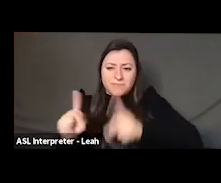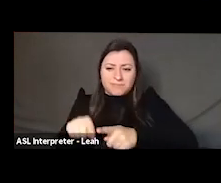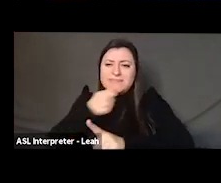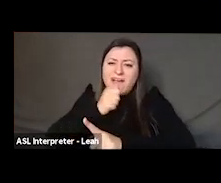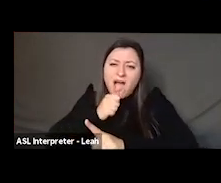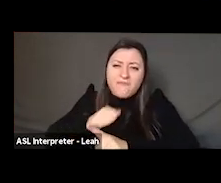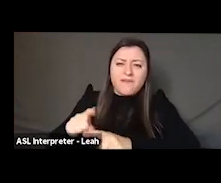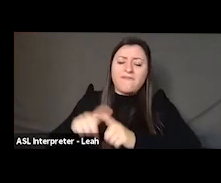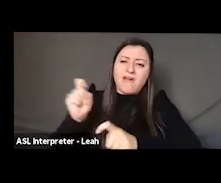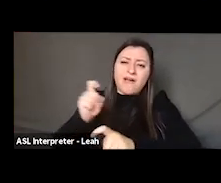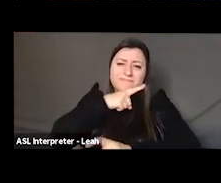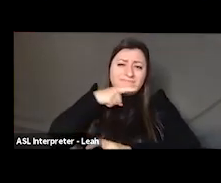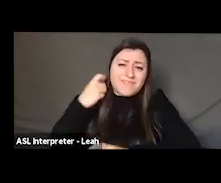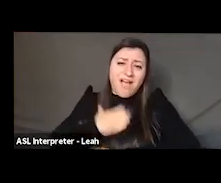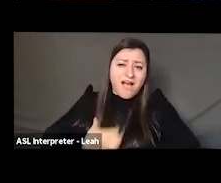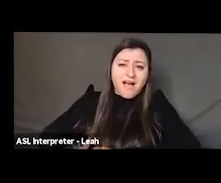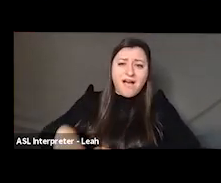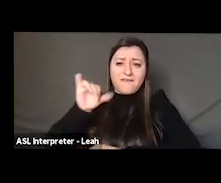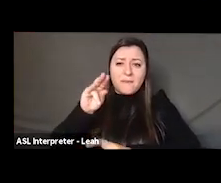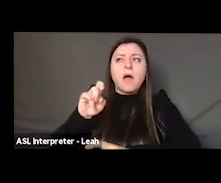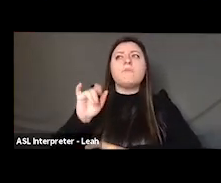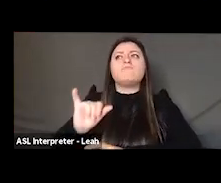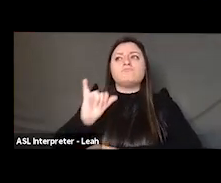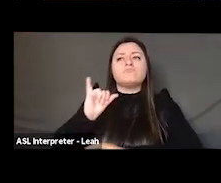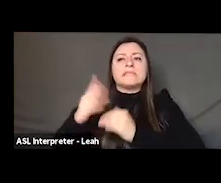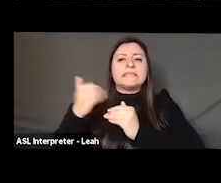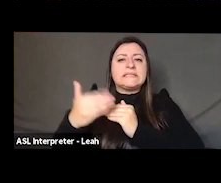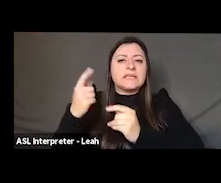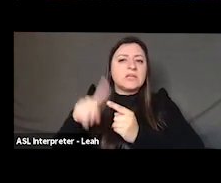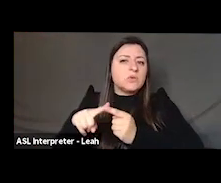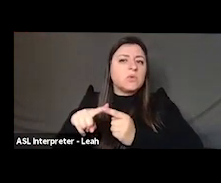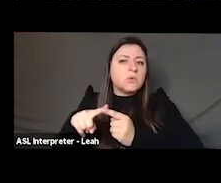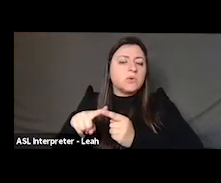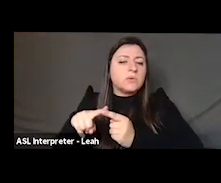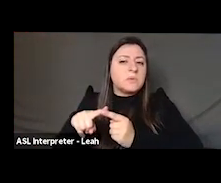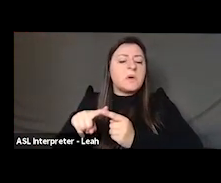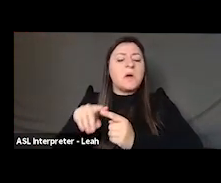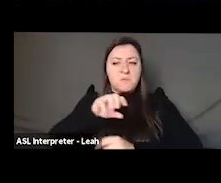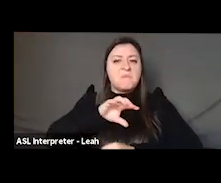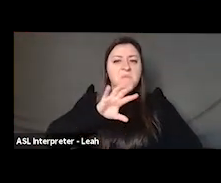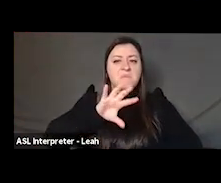from famine, it would be easier for them to impose their colonial